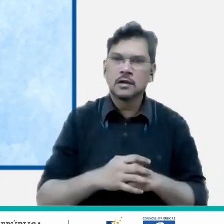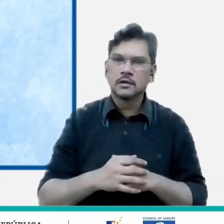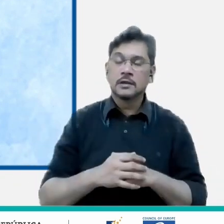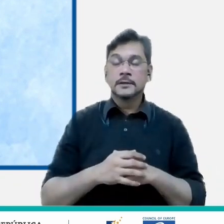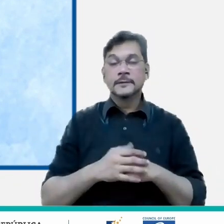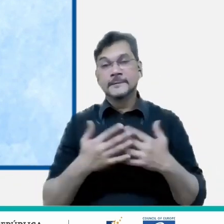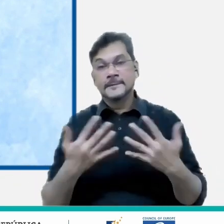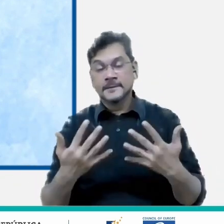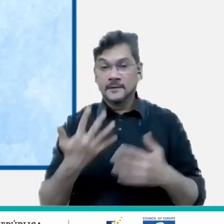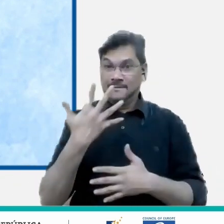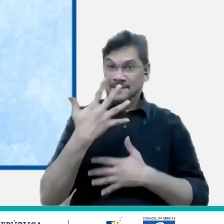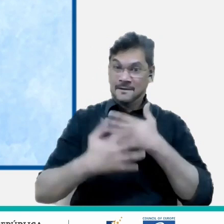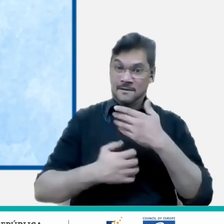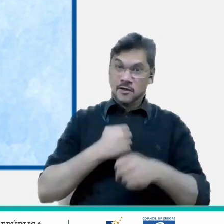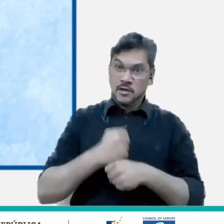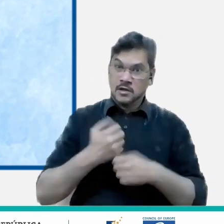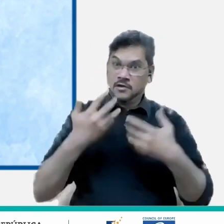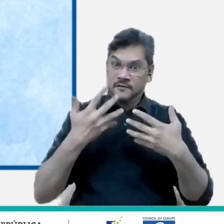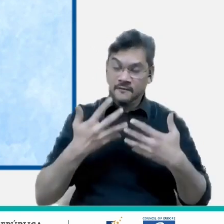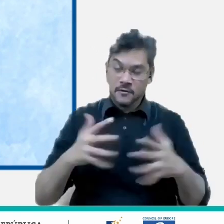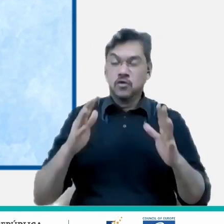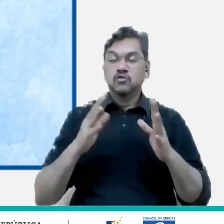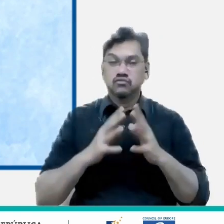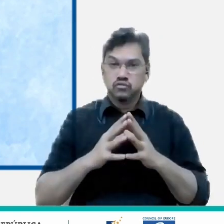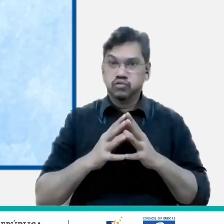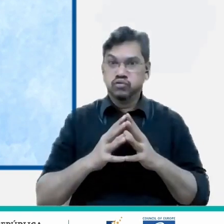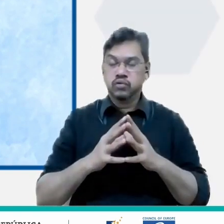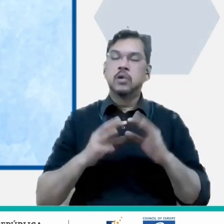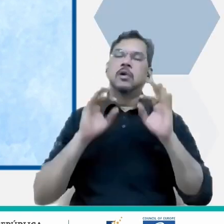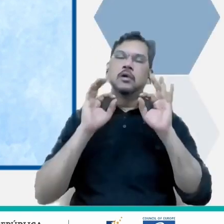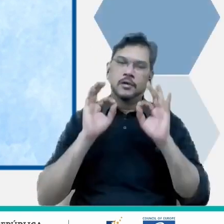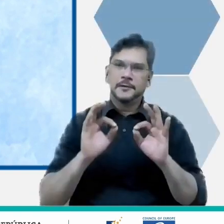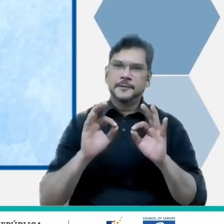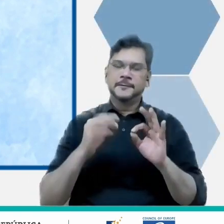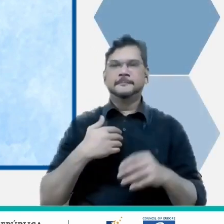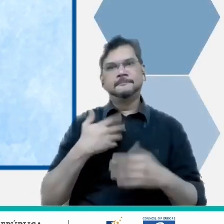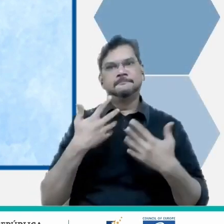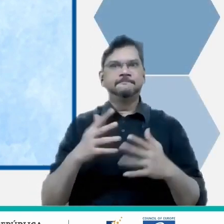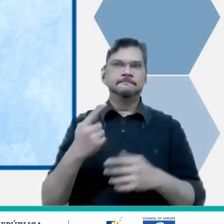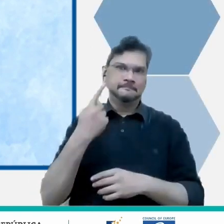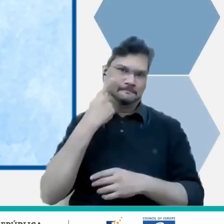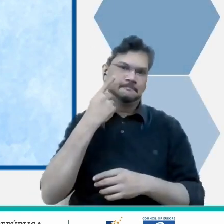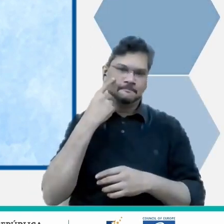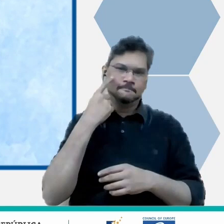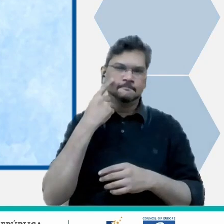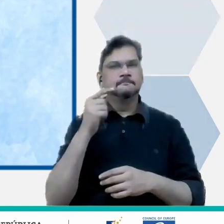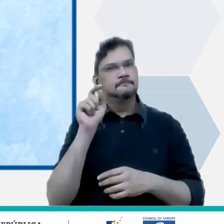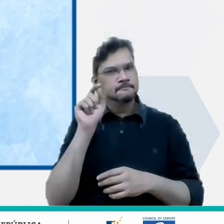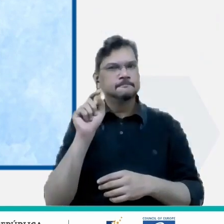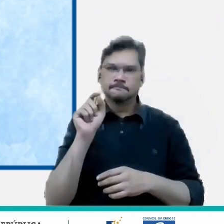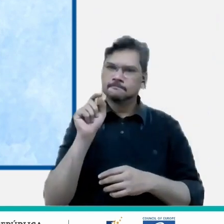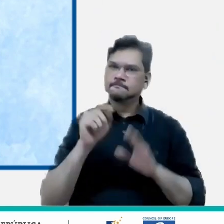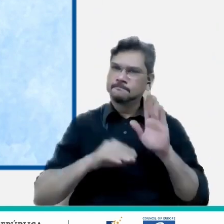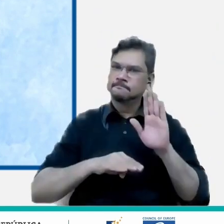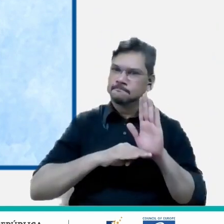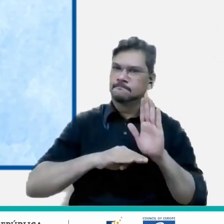Incredible to say that. We have indeed seen significant progress in the longer